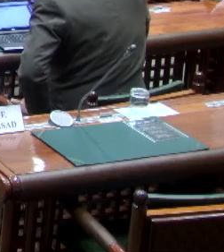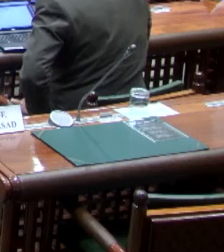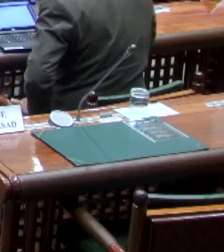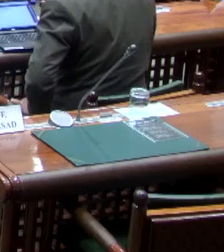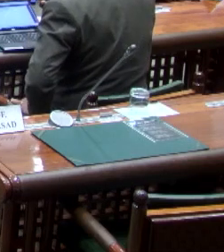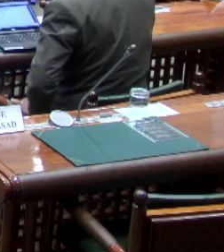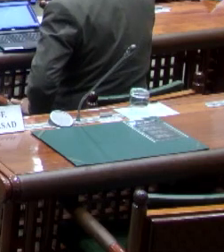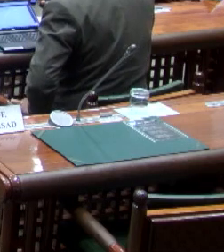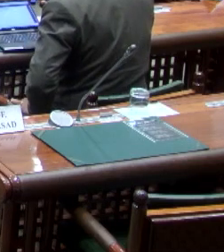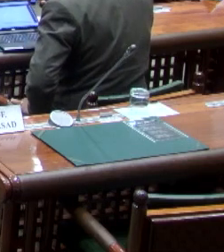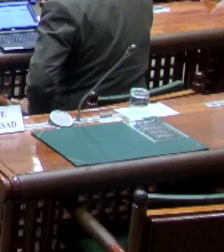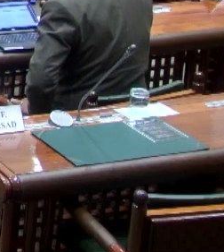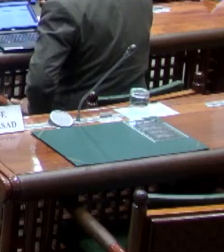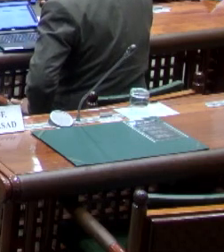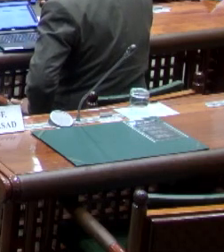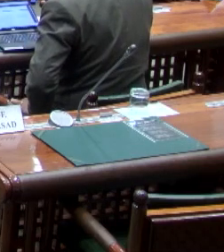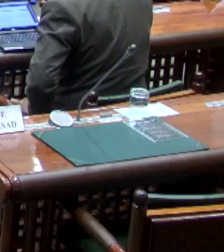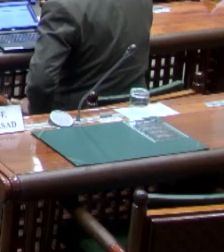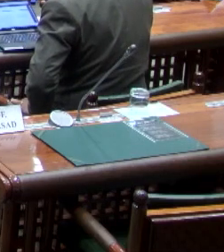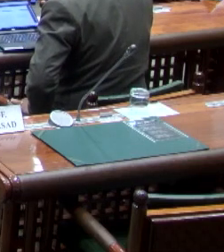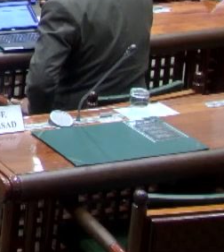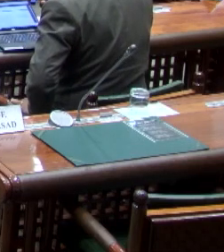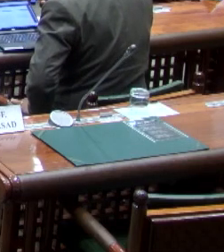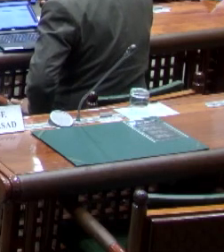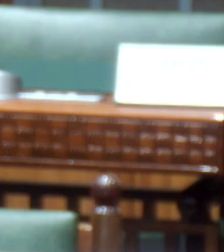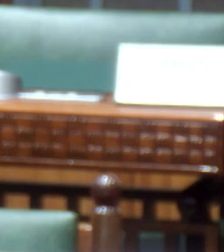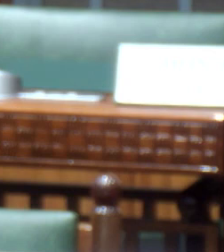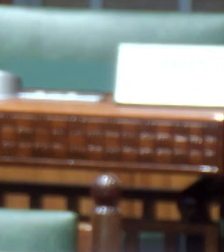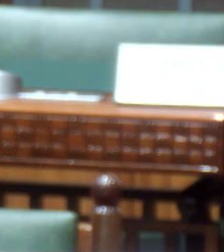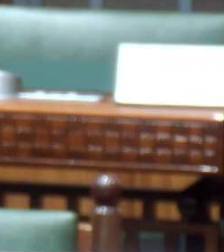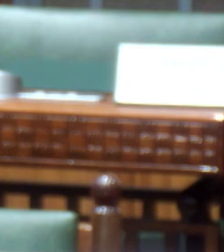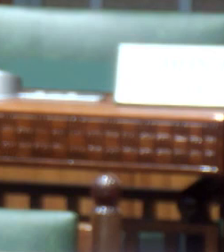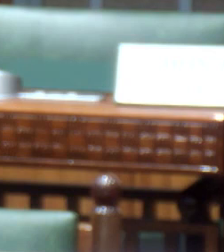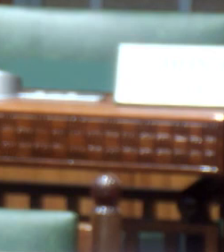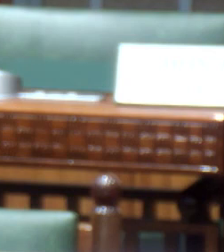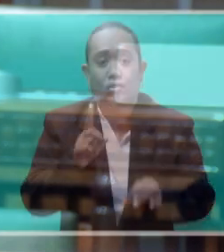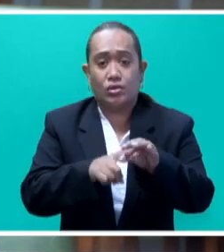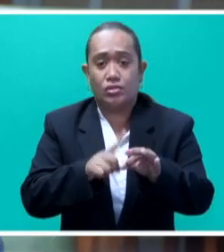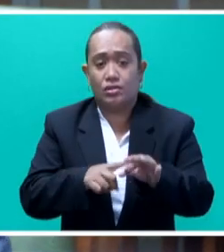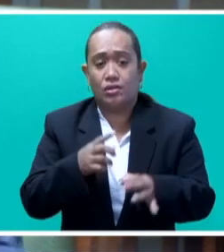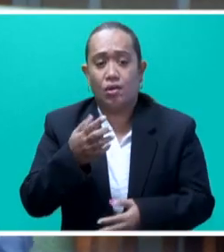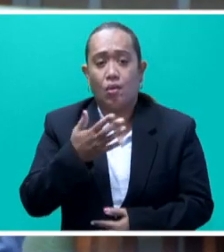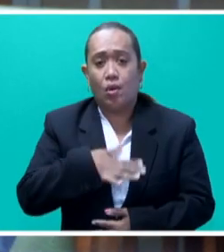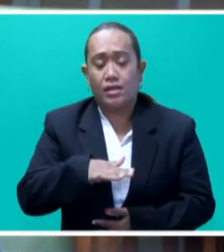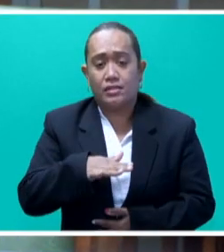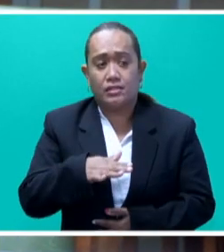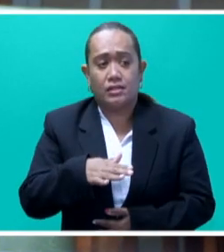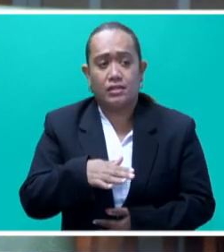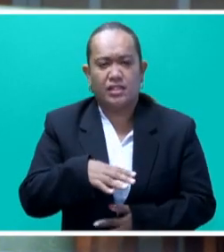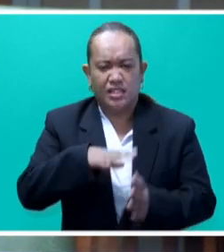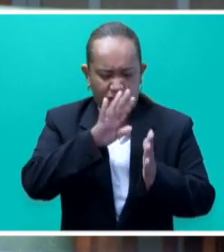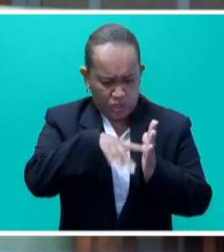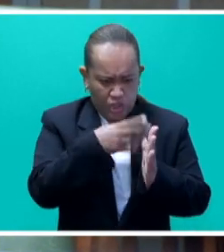Thank you, Mr. Speaker, sir. Mr. Speaker, sir, before I get into the substantive answer of the substantive question, I just wanted to fact check two